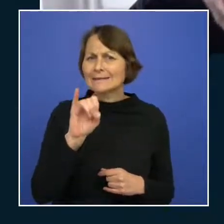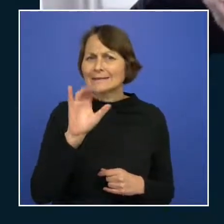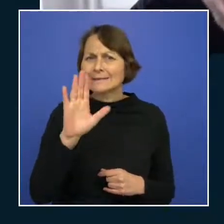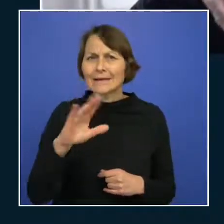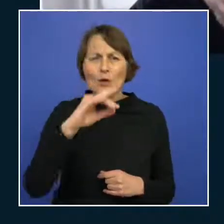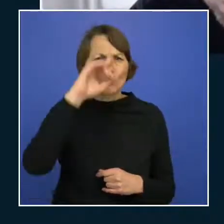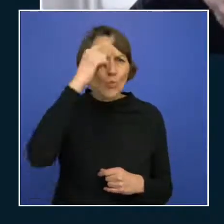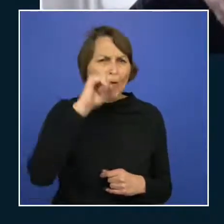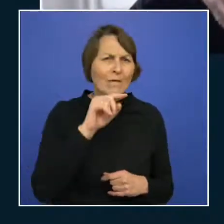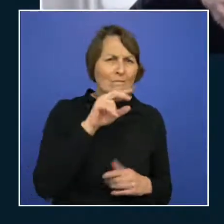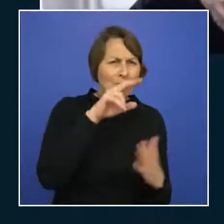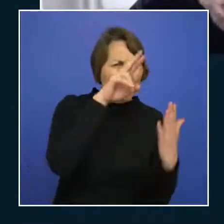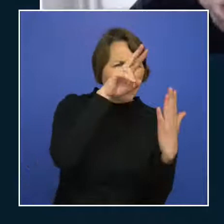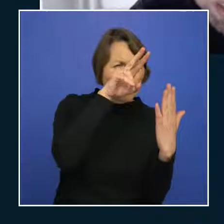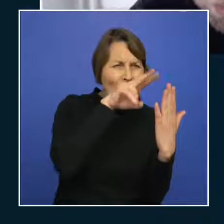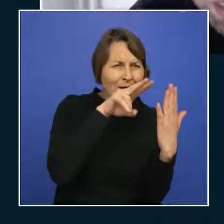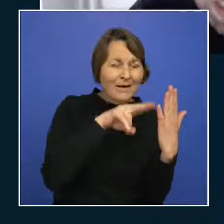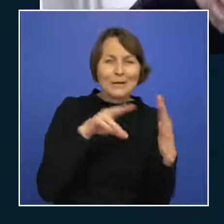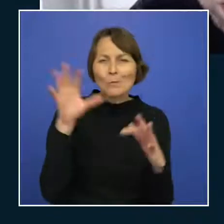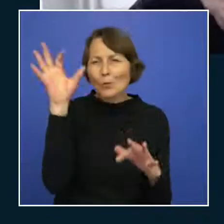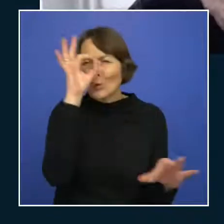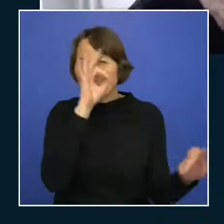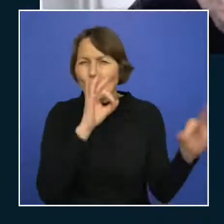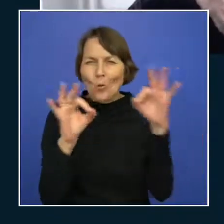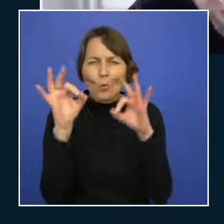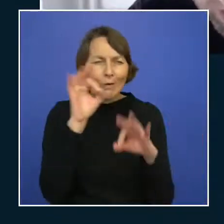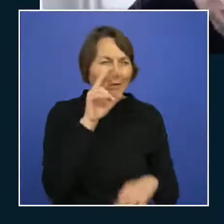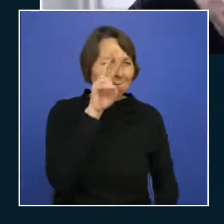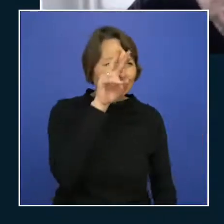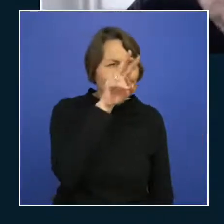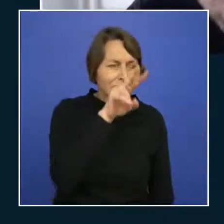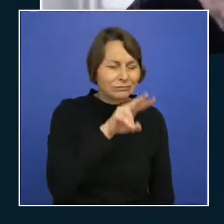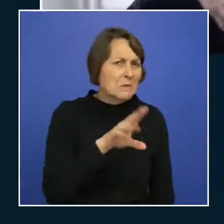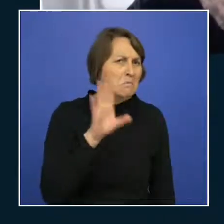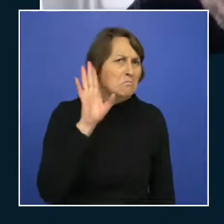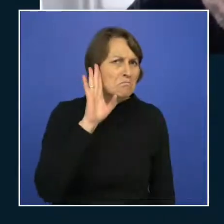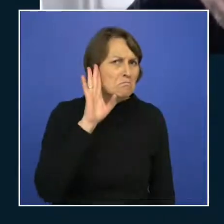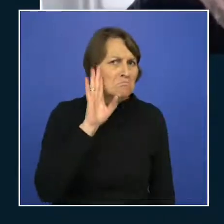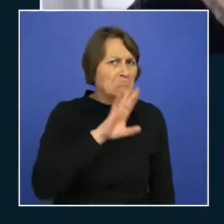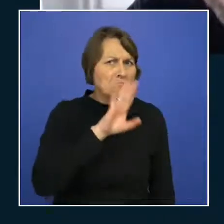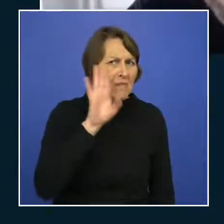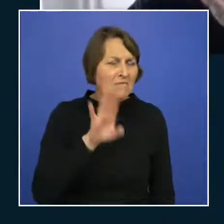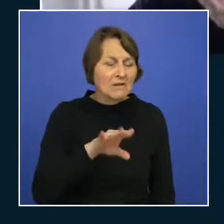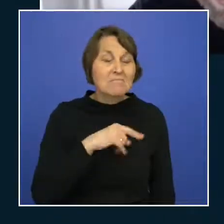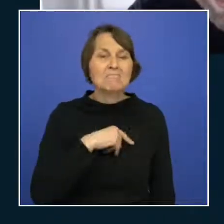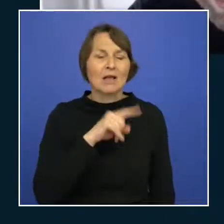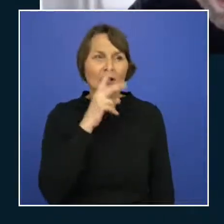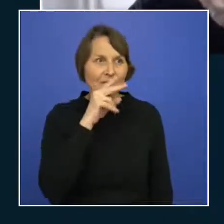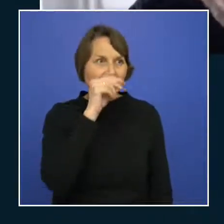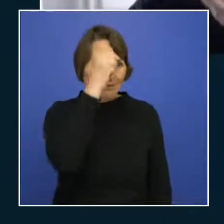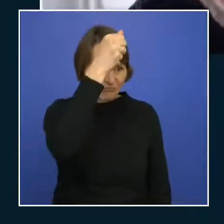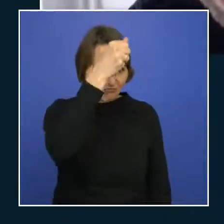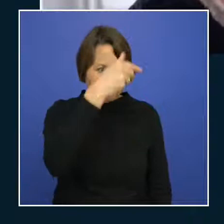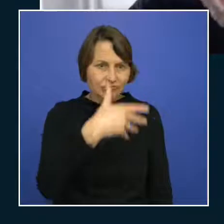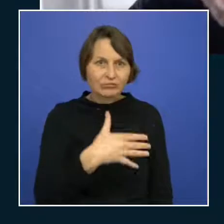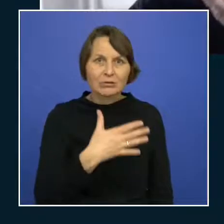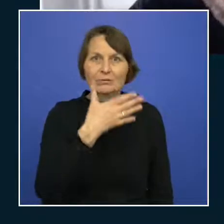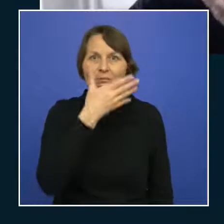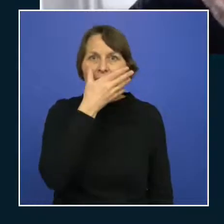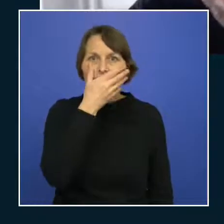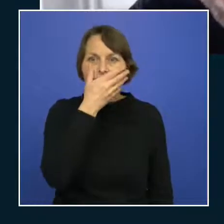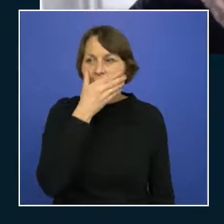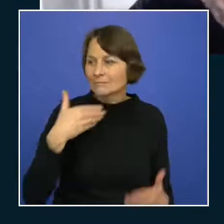profile, or I was like Googling him for a little bit, I'd never heard of him. And then if you see what he has done in the past years,